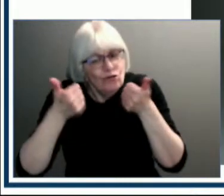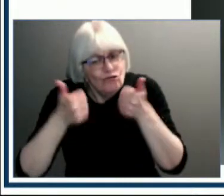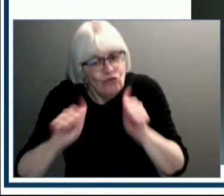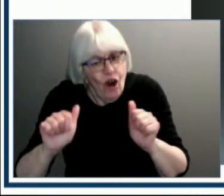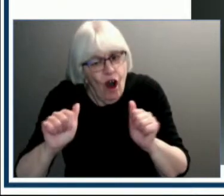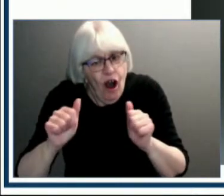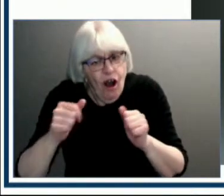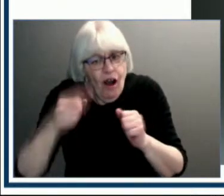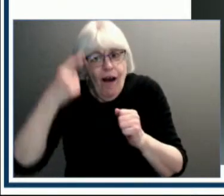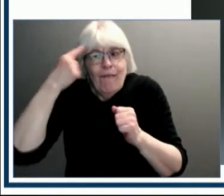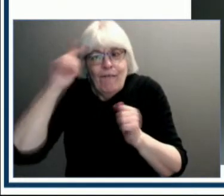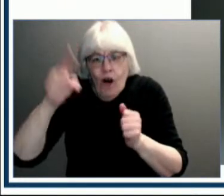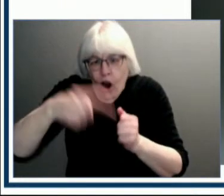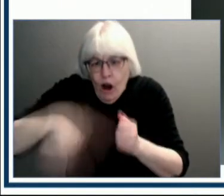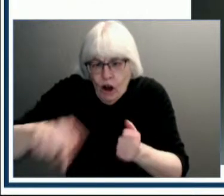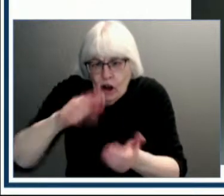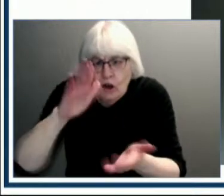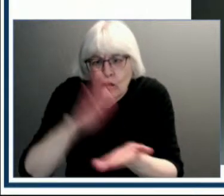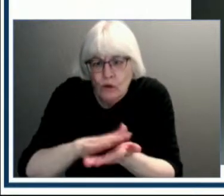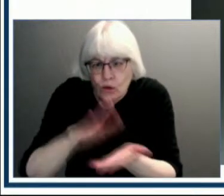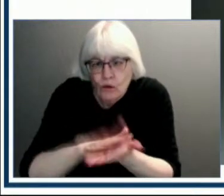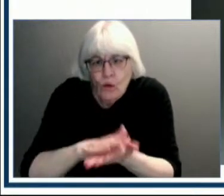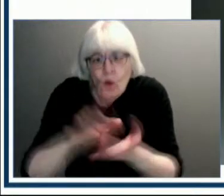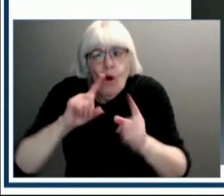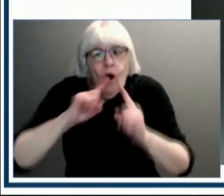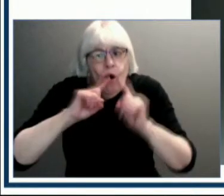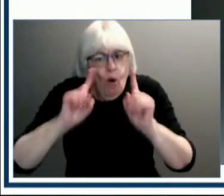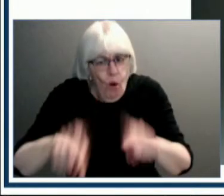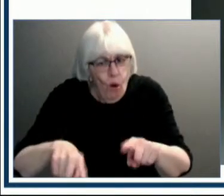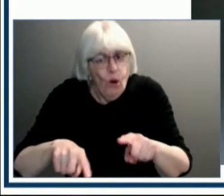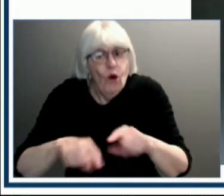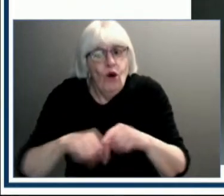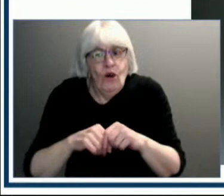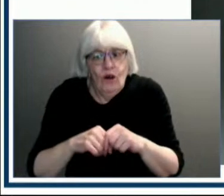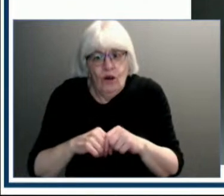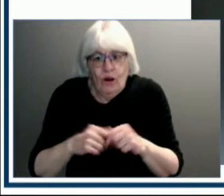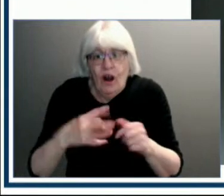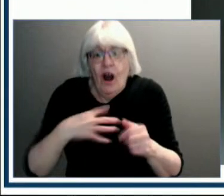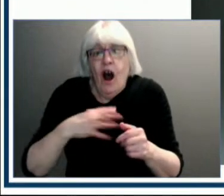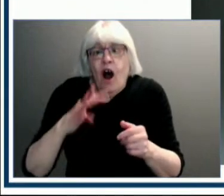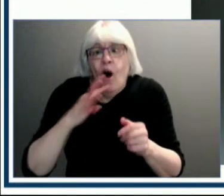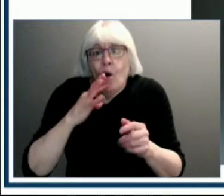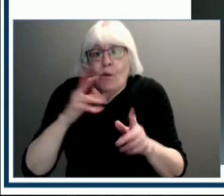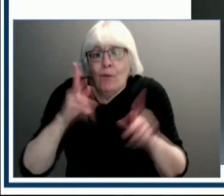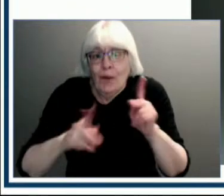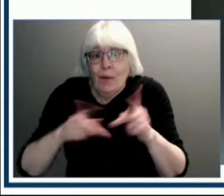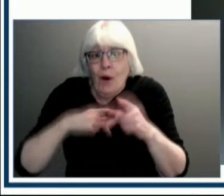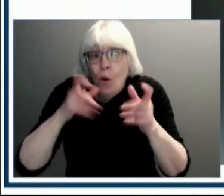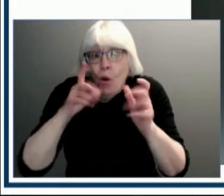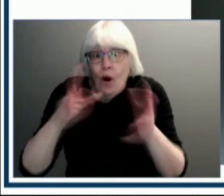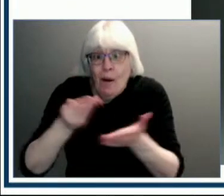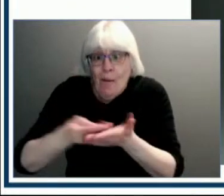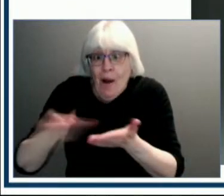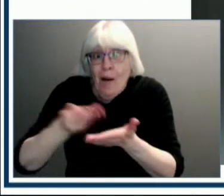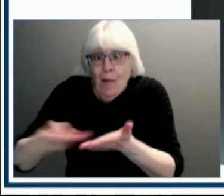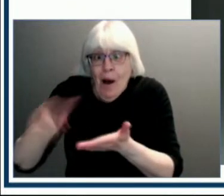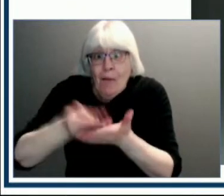And my discussion with our procurement people has not indicated at all that there's any shortage